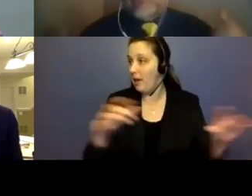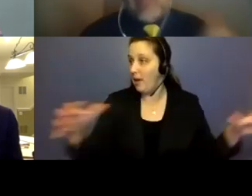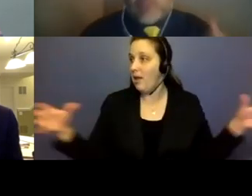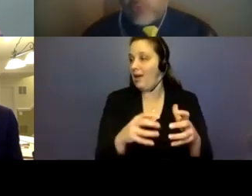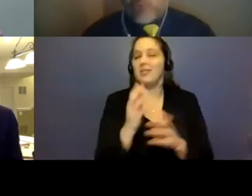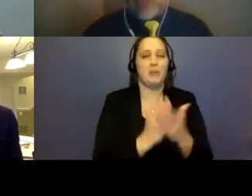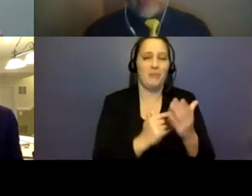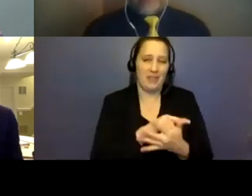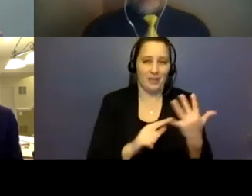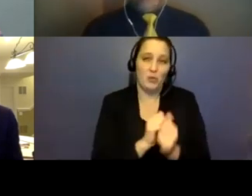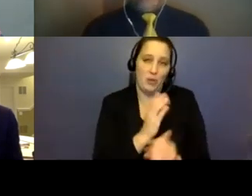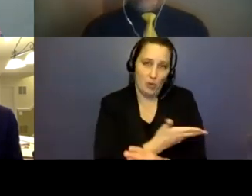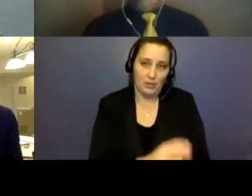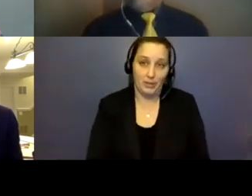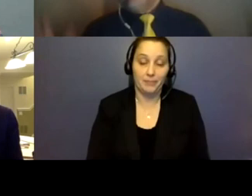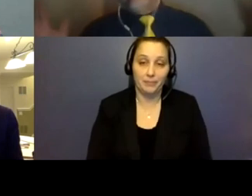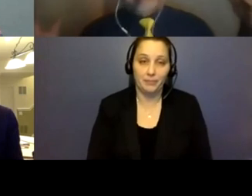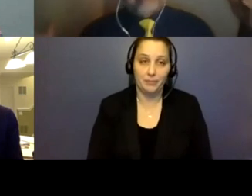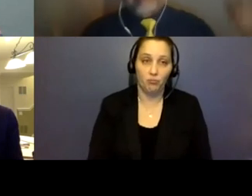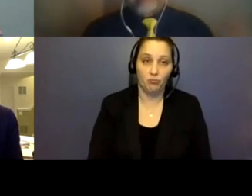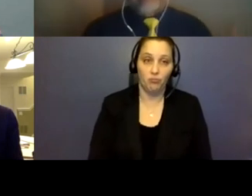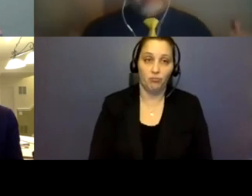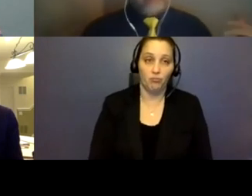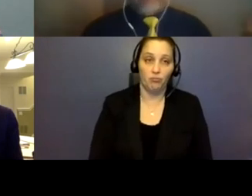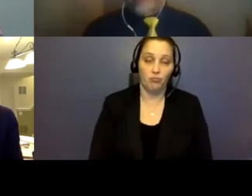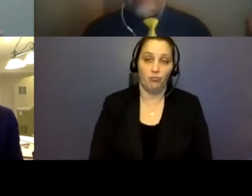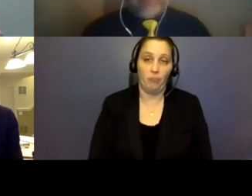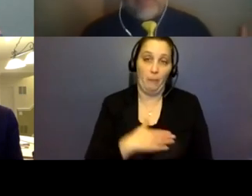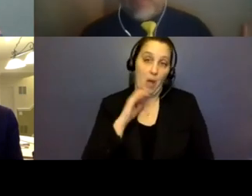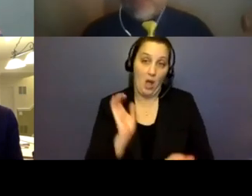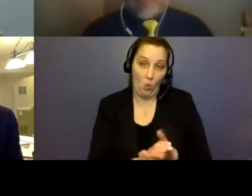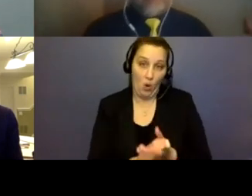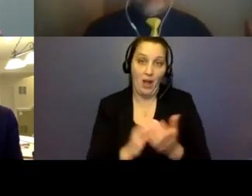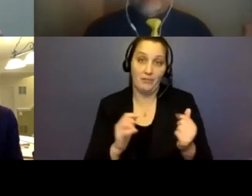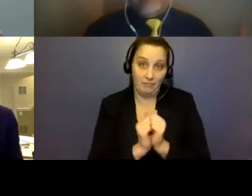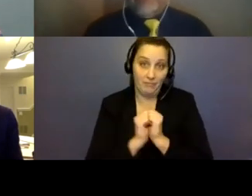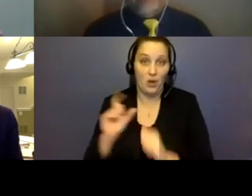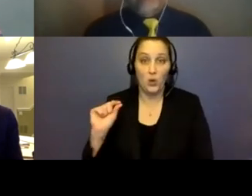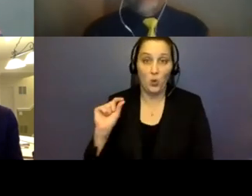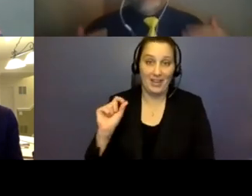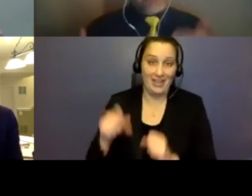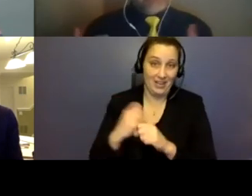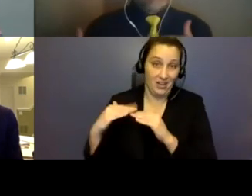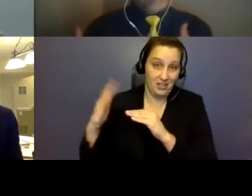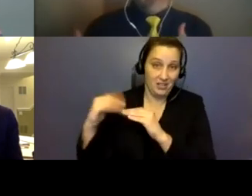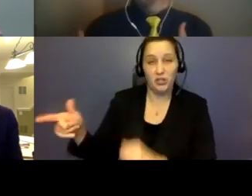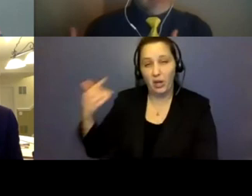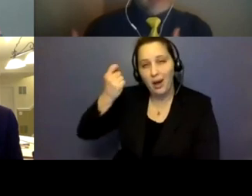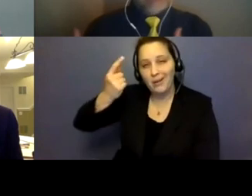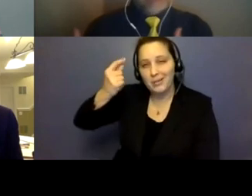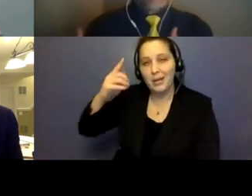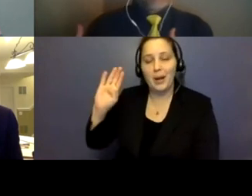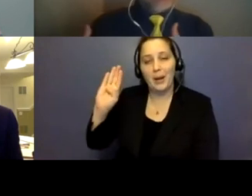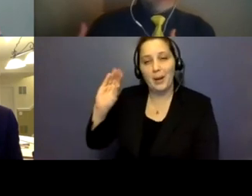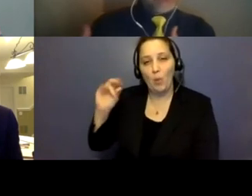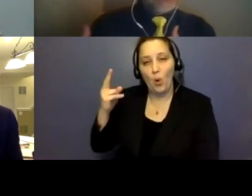some things with music." And my wife been with me for 20 plus years. So she understand that bohemian.